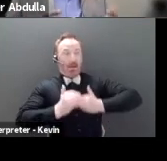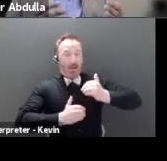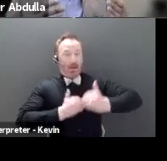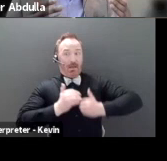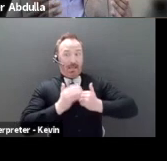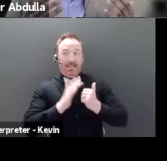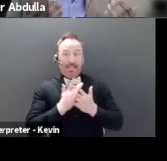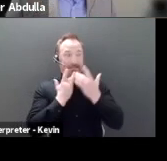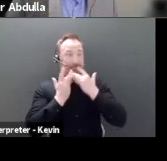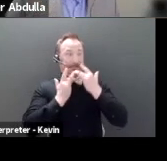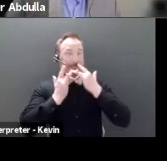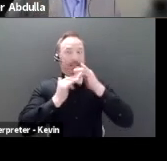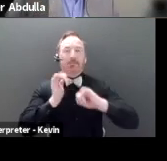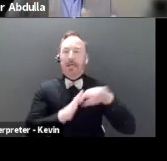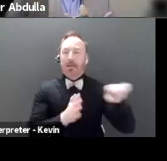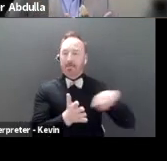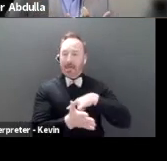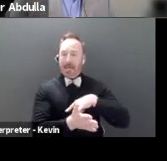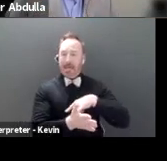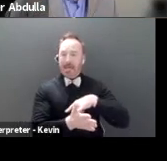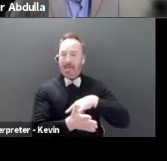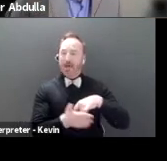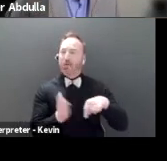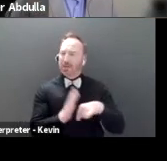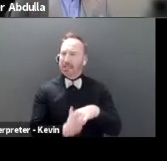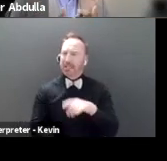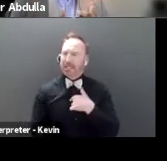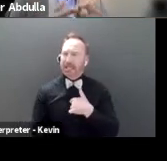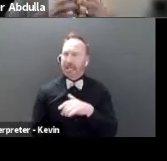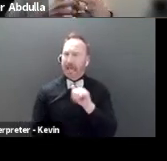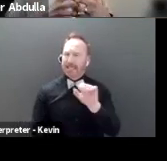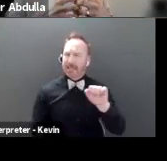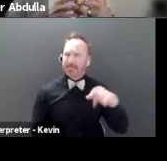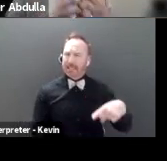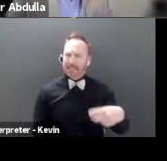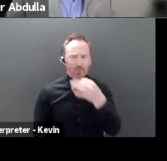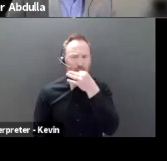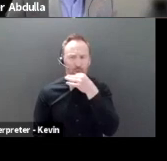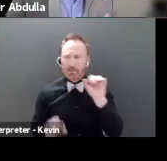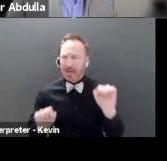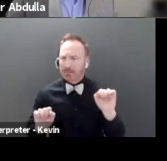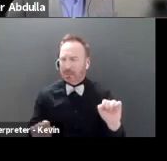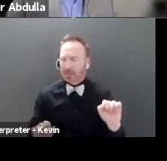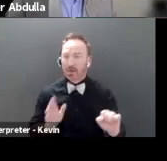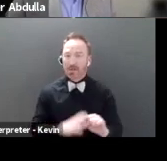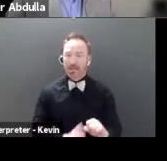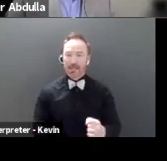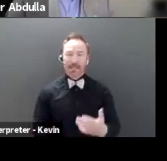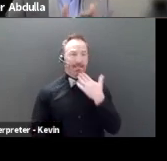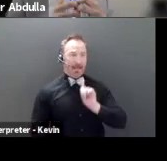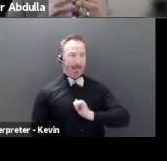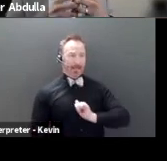And you will thank yourself, your significant others will thank yourself, but also the business will thank